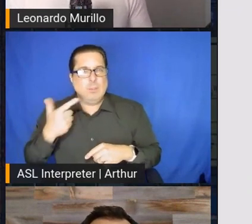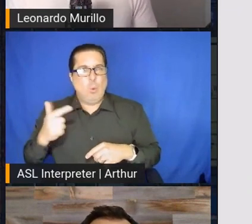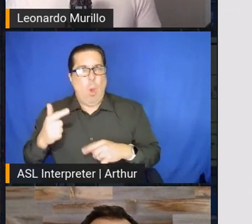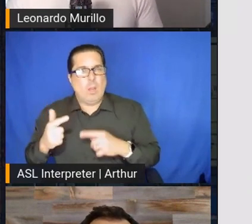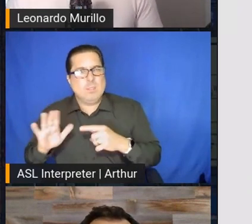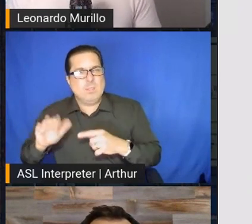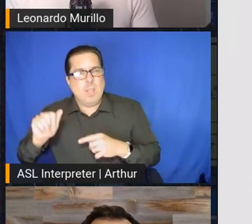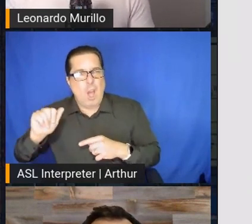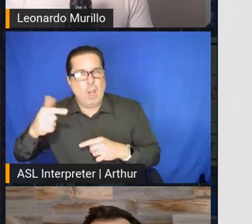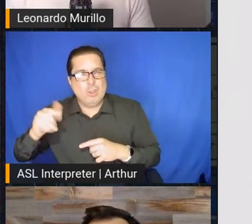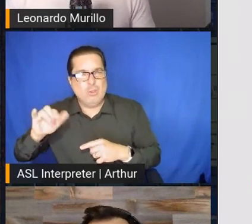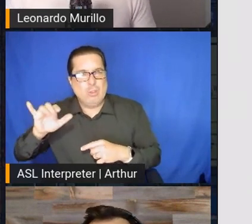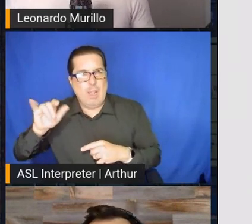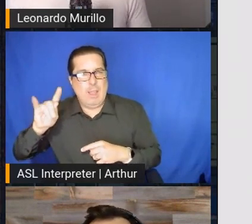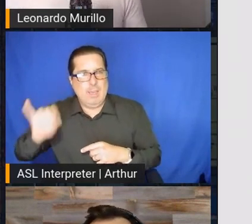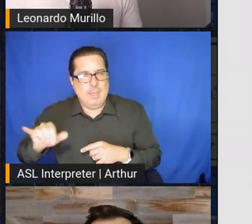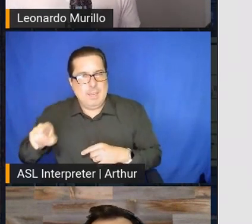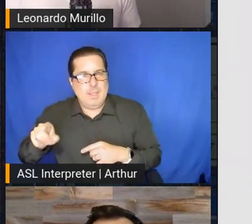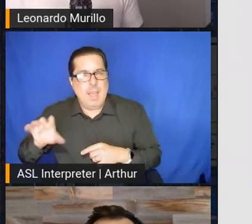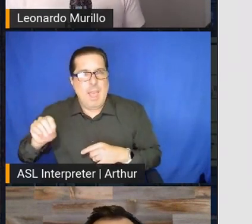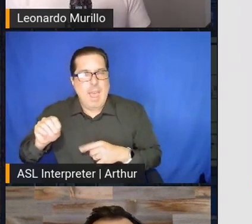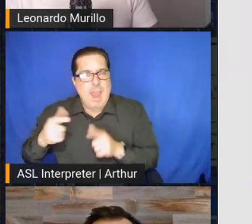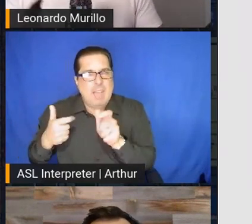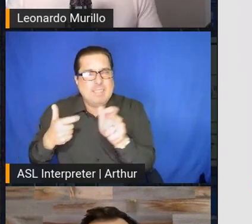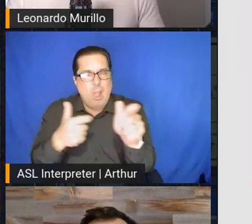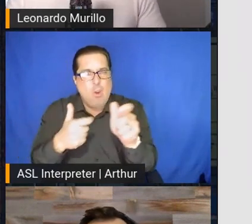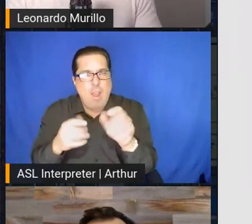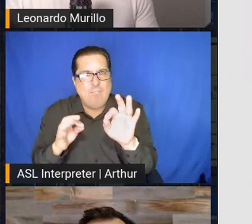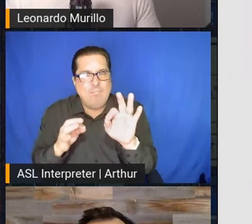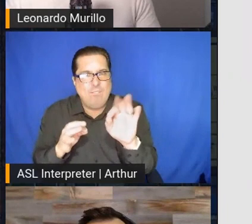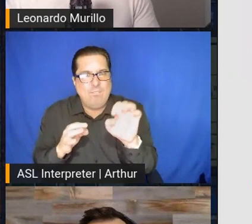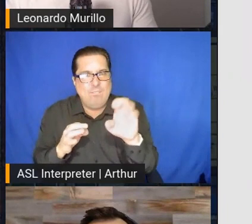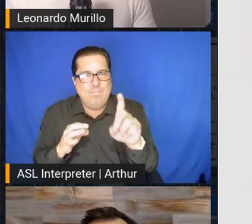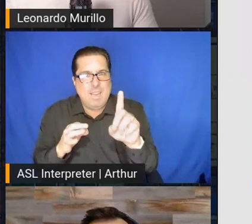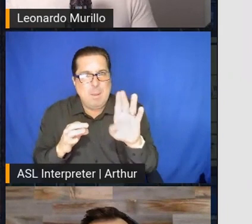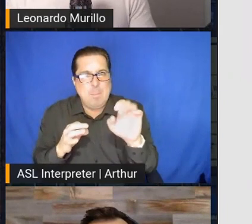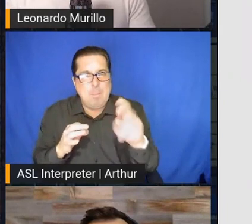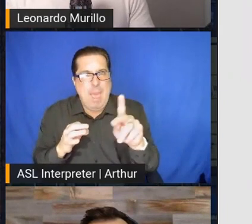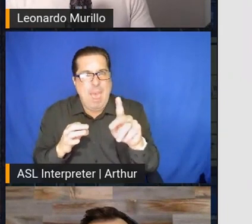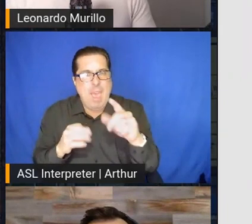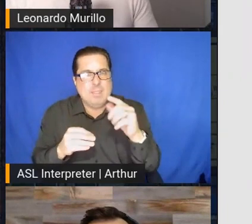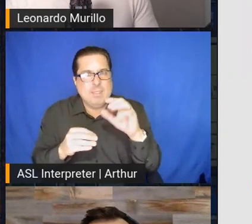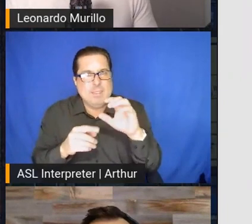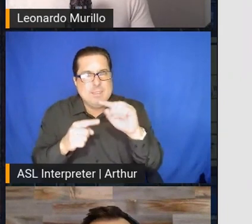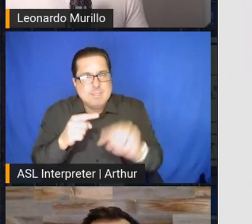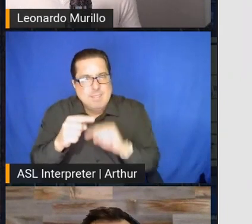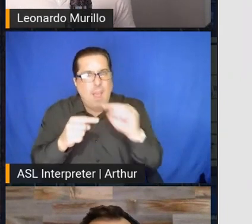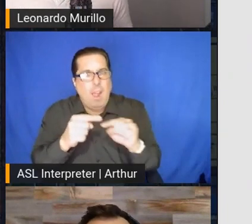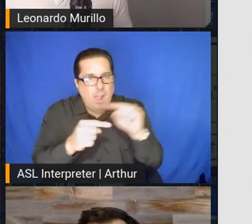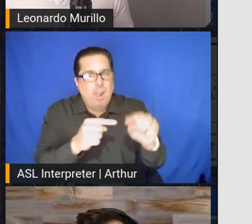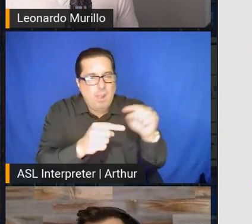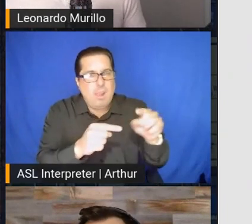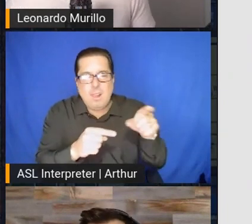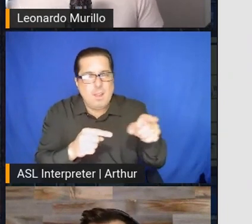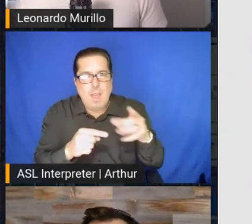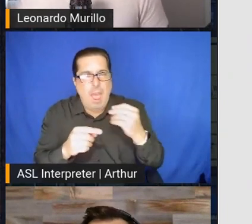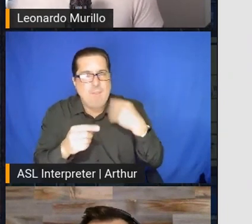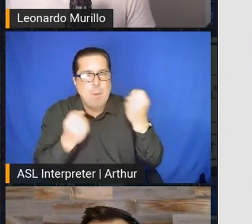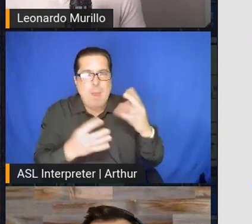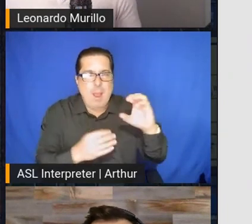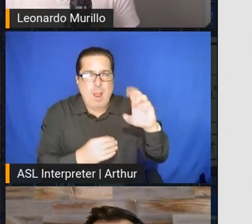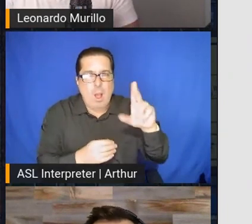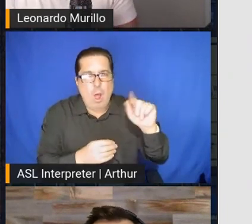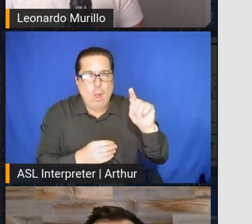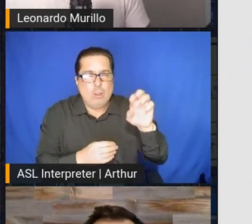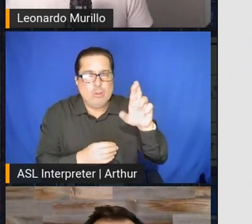and accelerated feedback cycles. And there's all these organizational, cultural things that are about DevOps